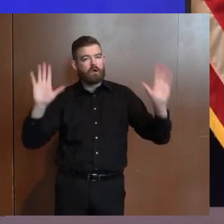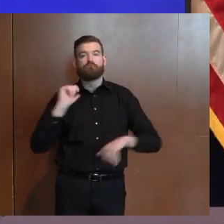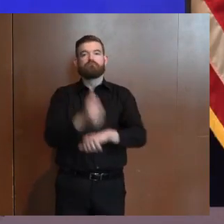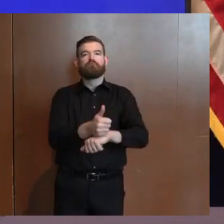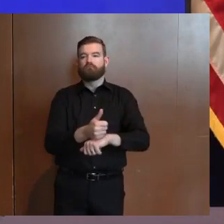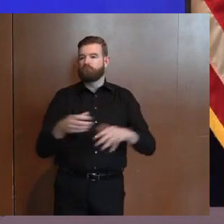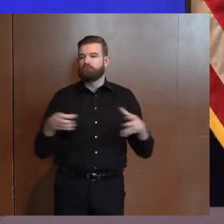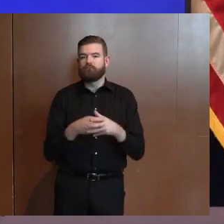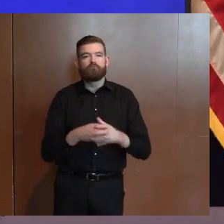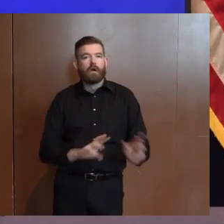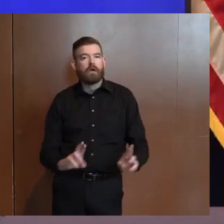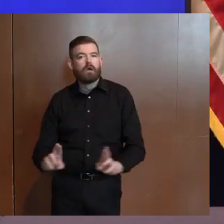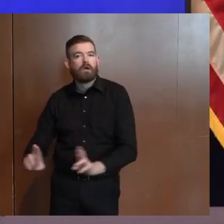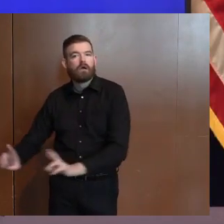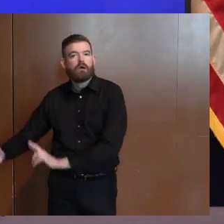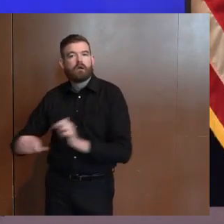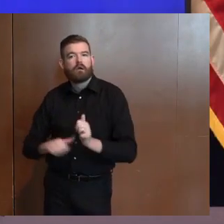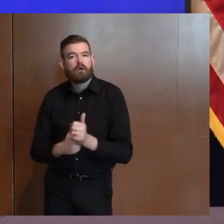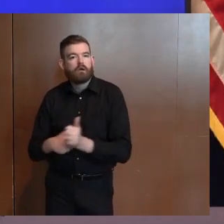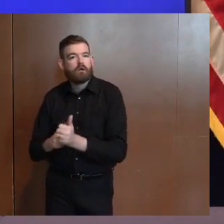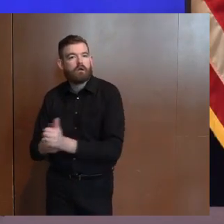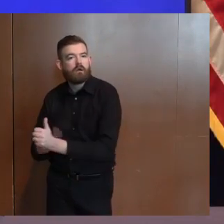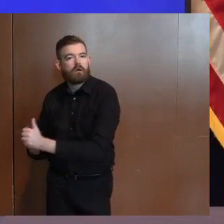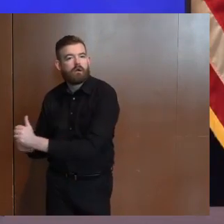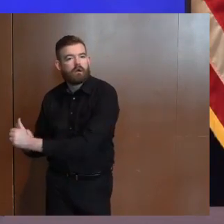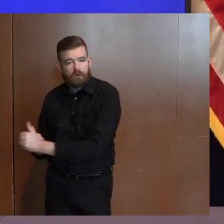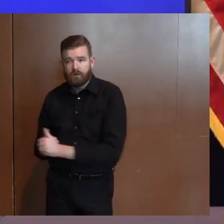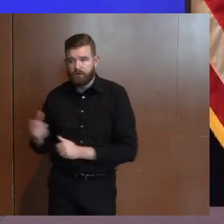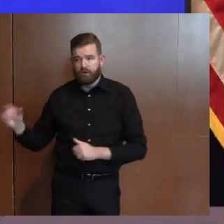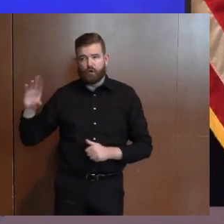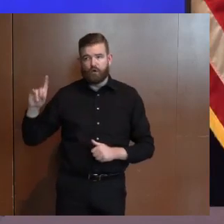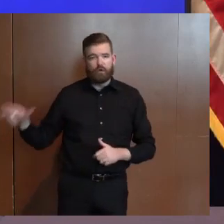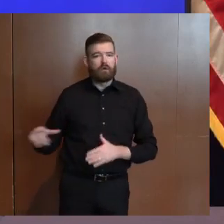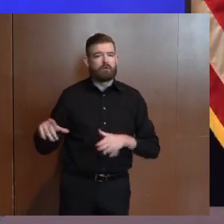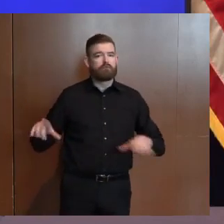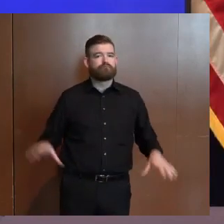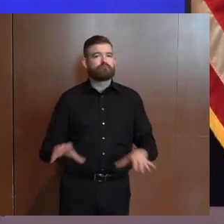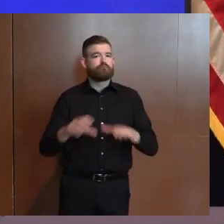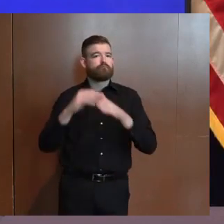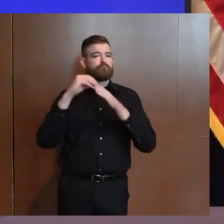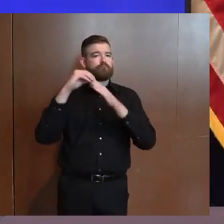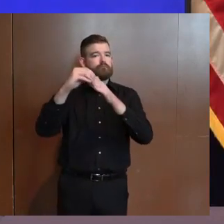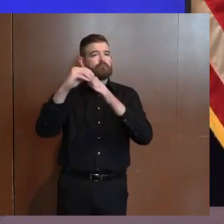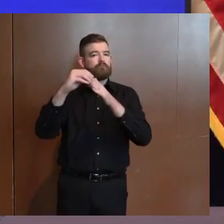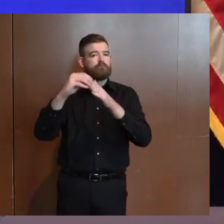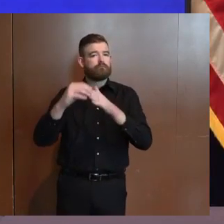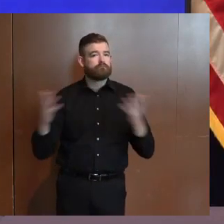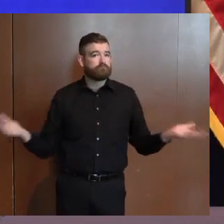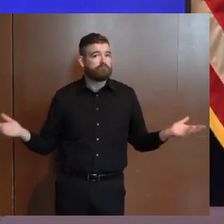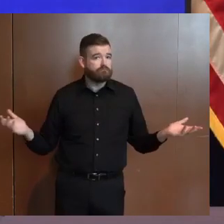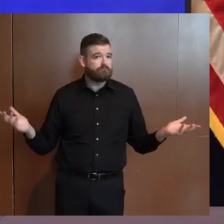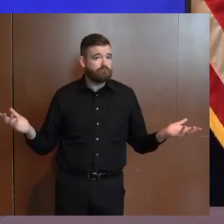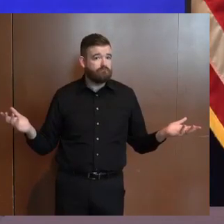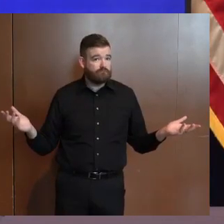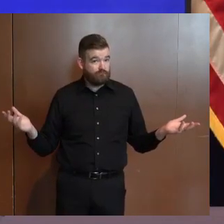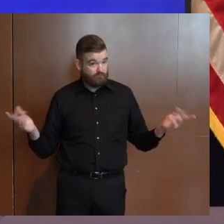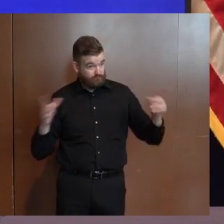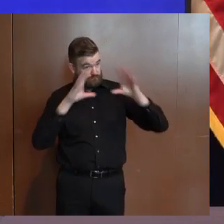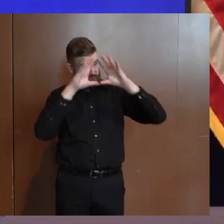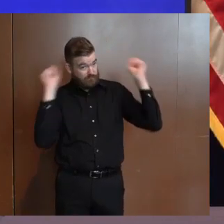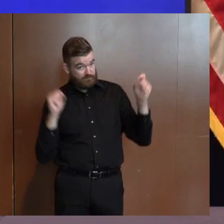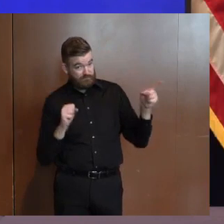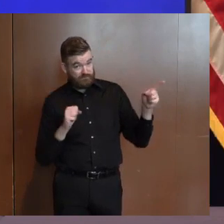So I'm not, the facts don't support that, period, full stop. if the facts don't support something, I don't spend a whole lot of time